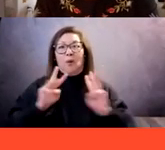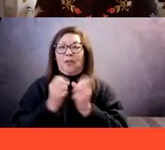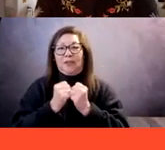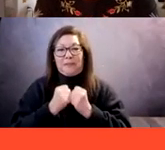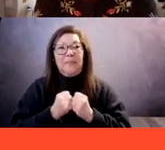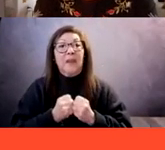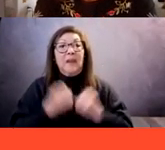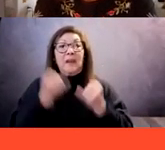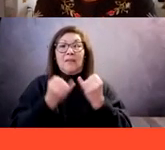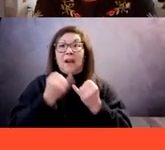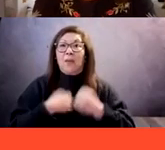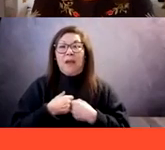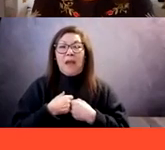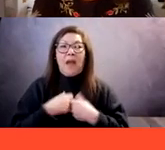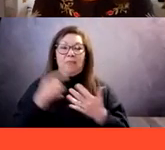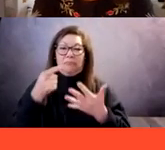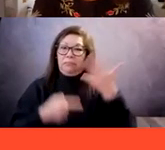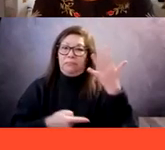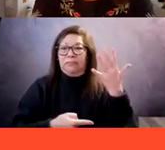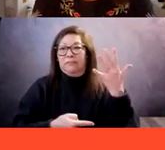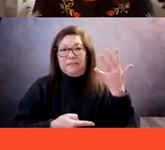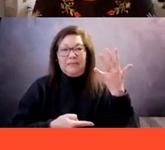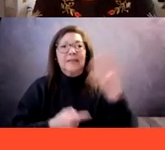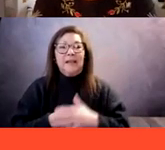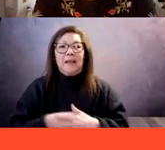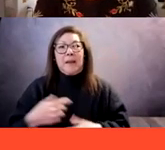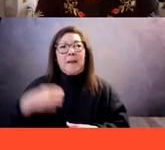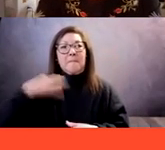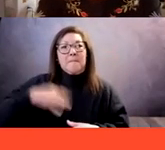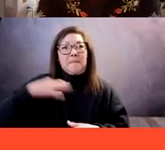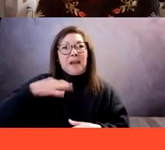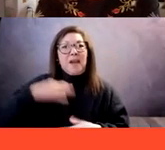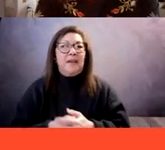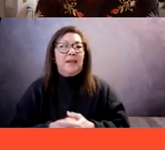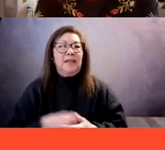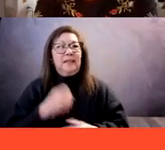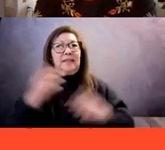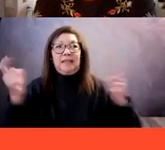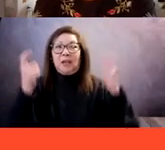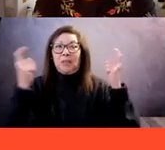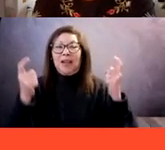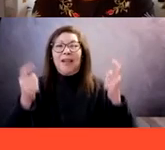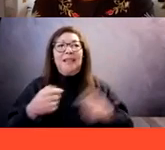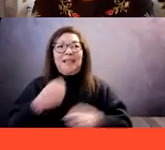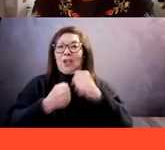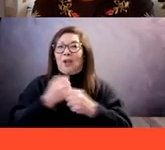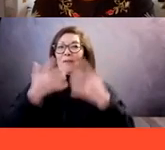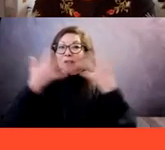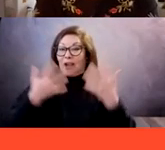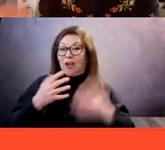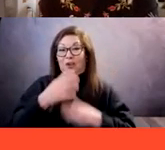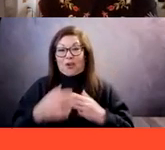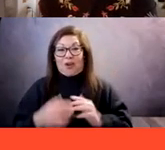finally, we have a limited number of Lunar New Year benefit shirts celebrating the Year of the Tiger on sale. So this year's